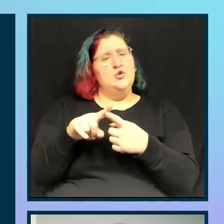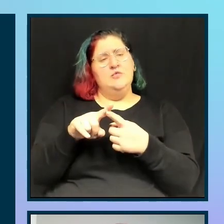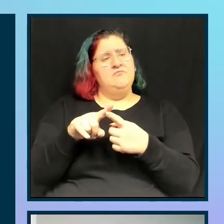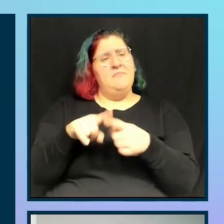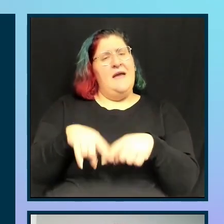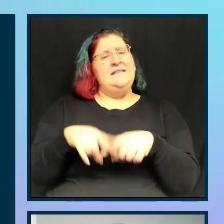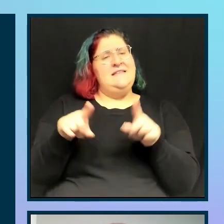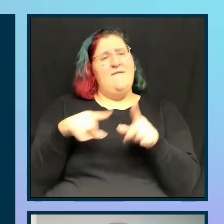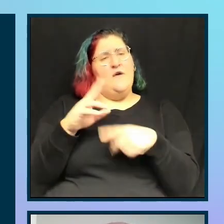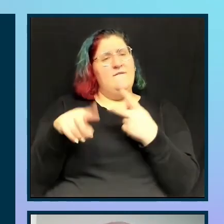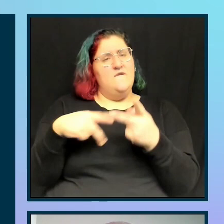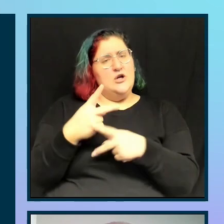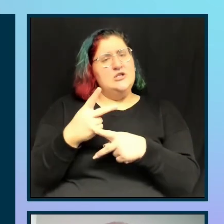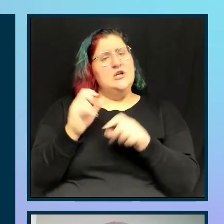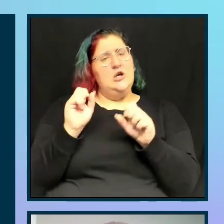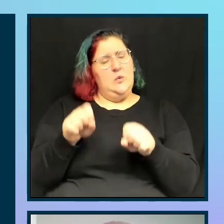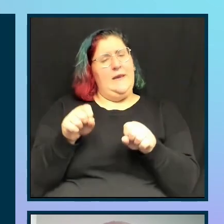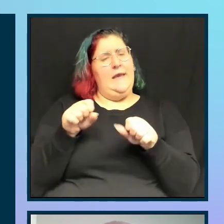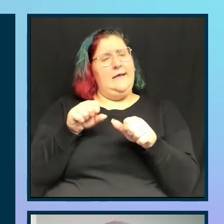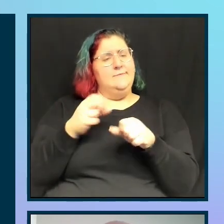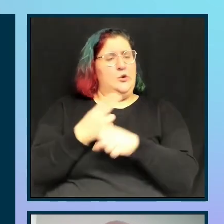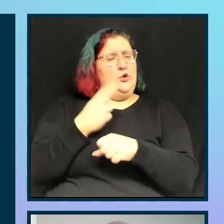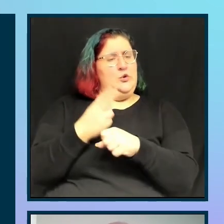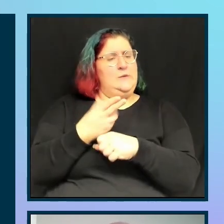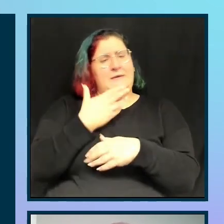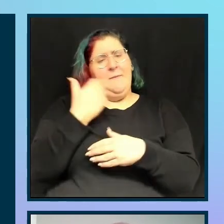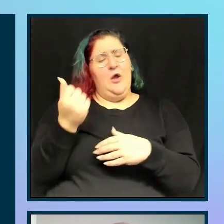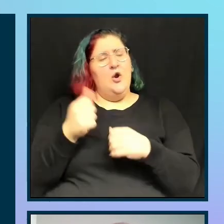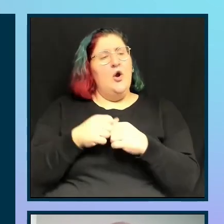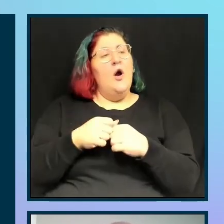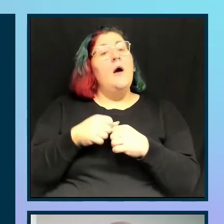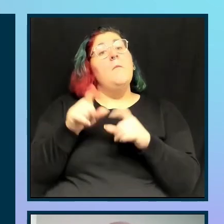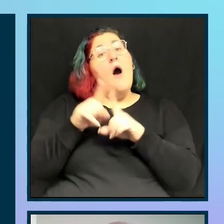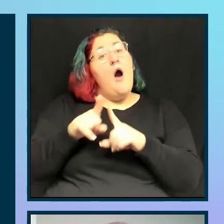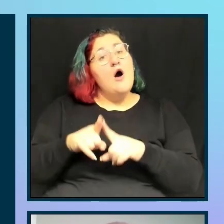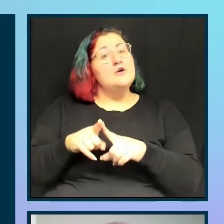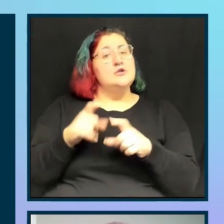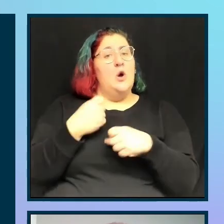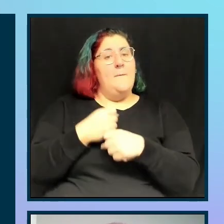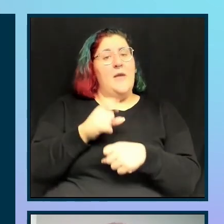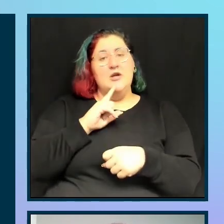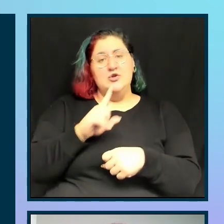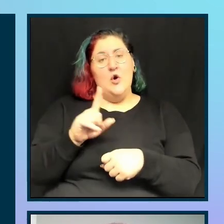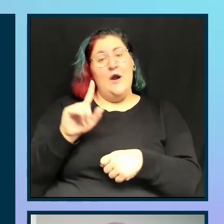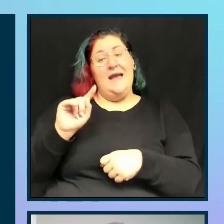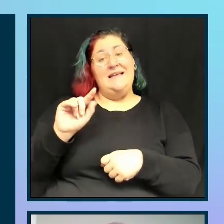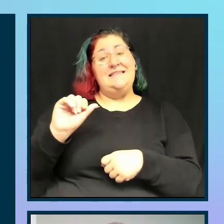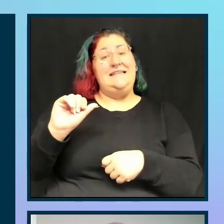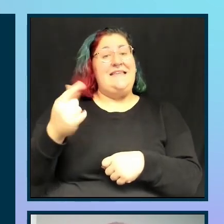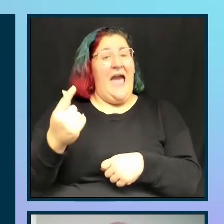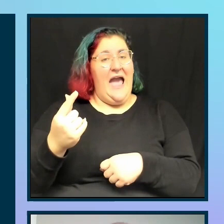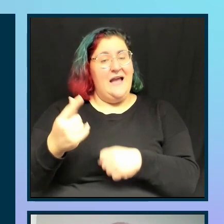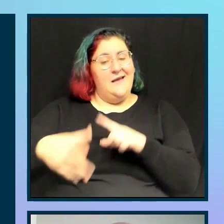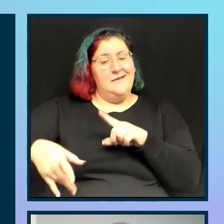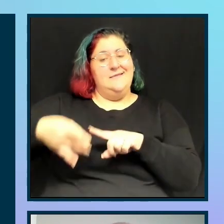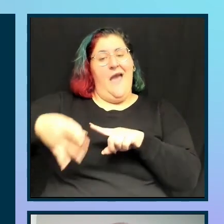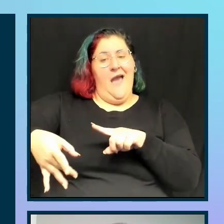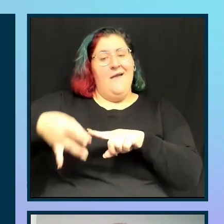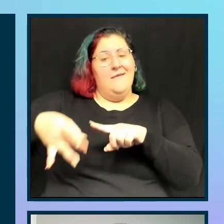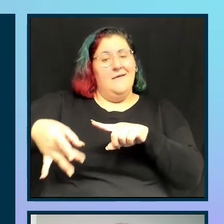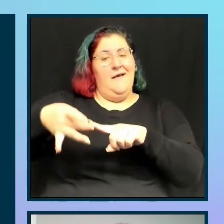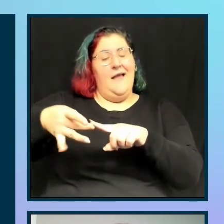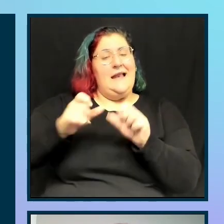old EPUBs in making sure that they are tagged in a consistent manner that's going to be able to bring them up to the EPUB 3